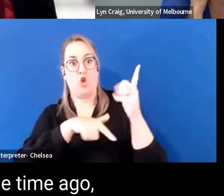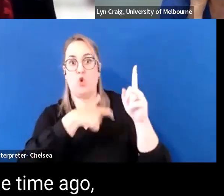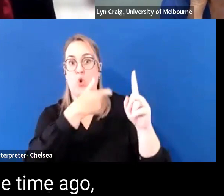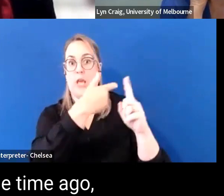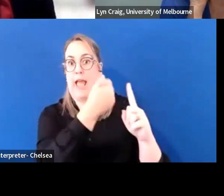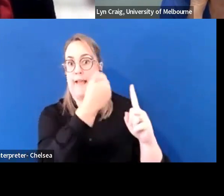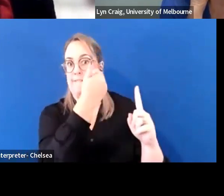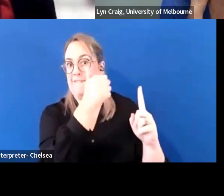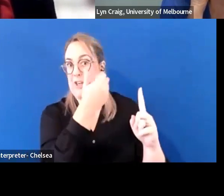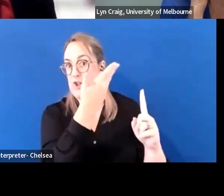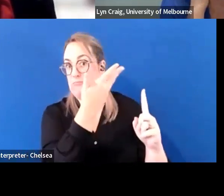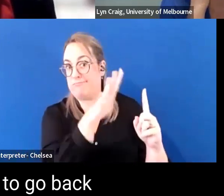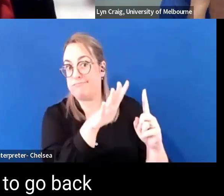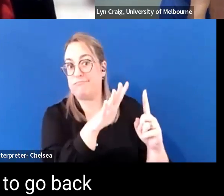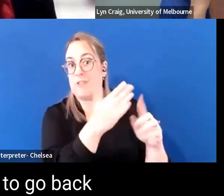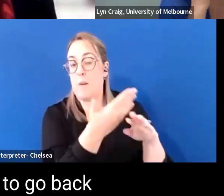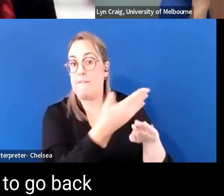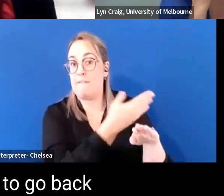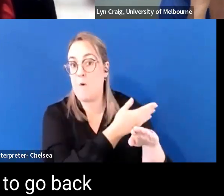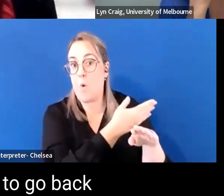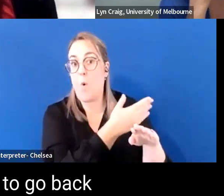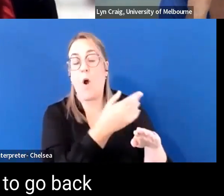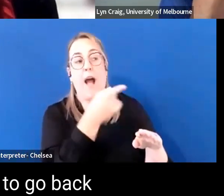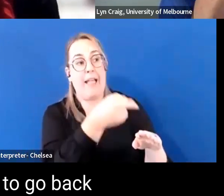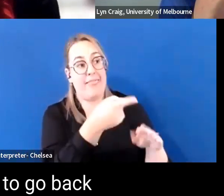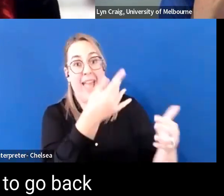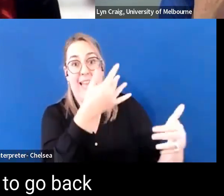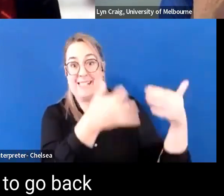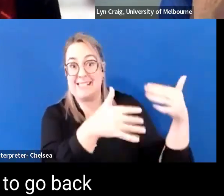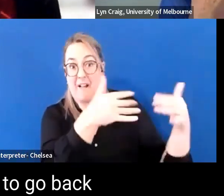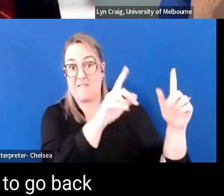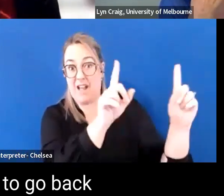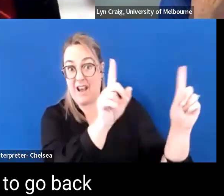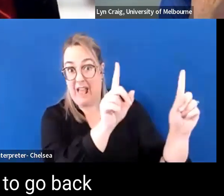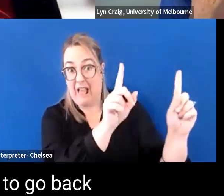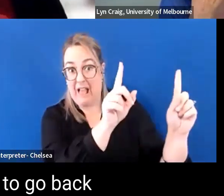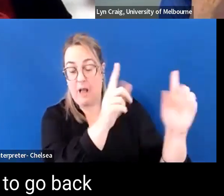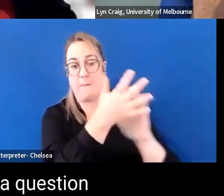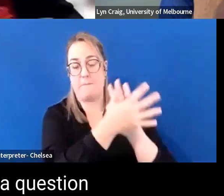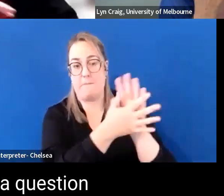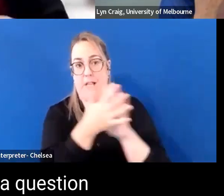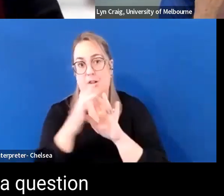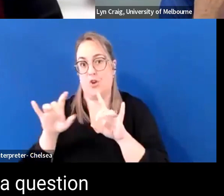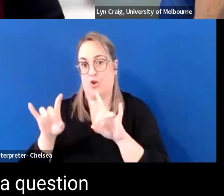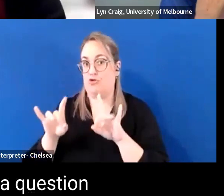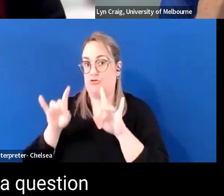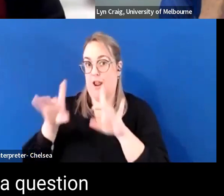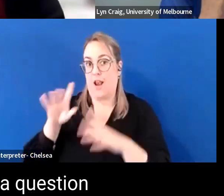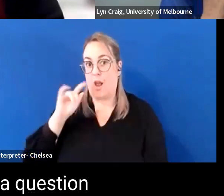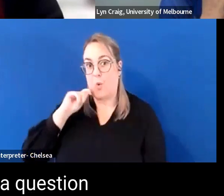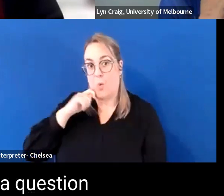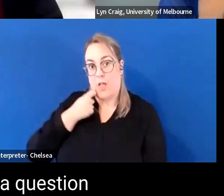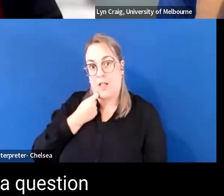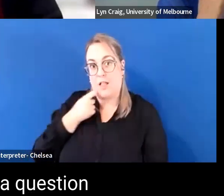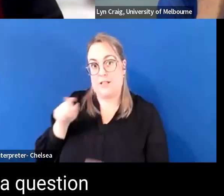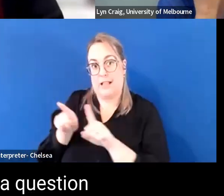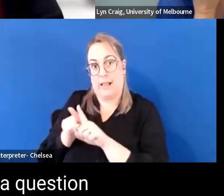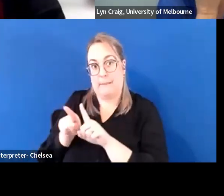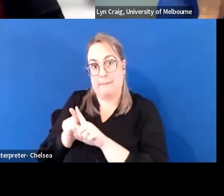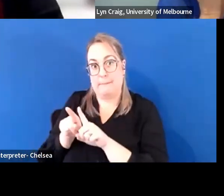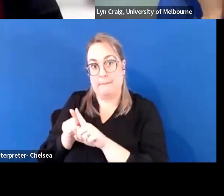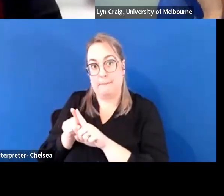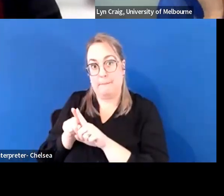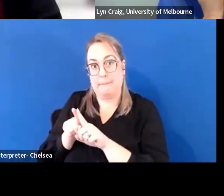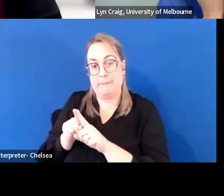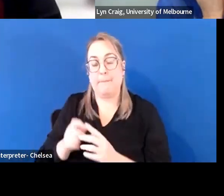as a result. But I just wanted to go back to the Natalie's point, and also there's a question that talks